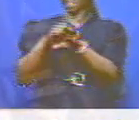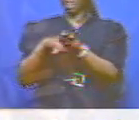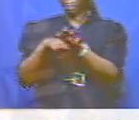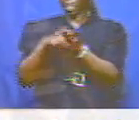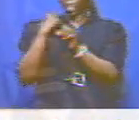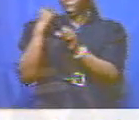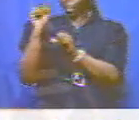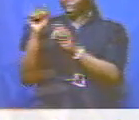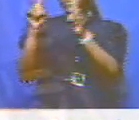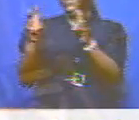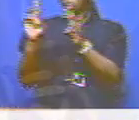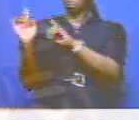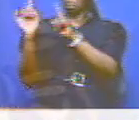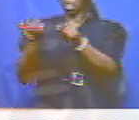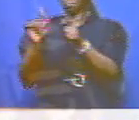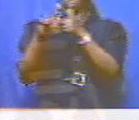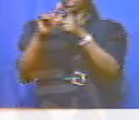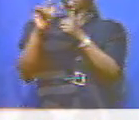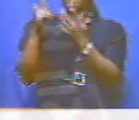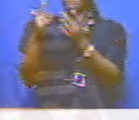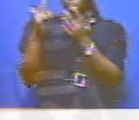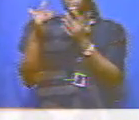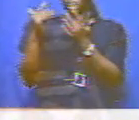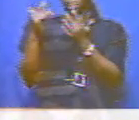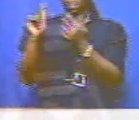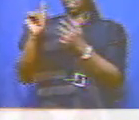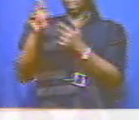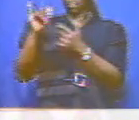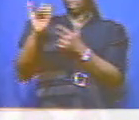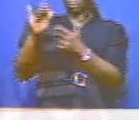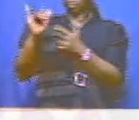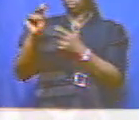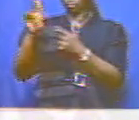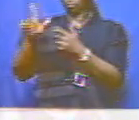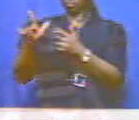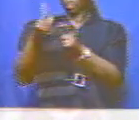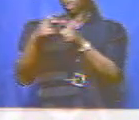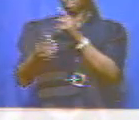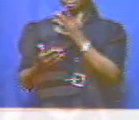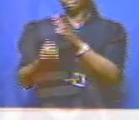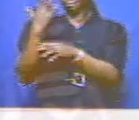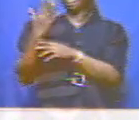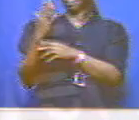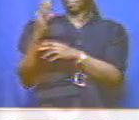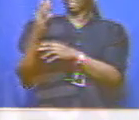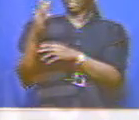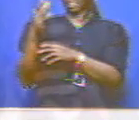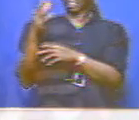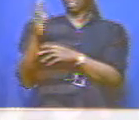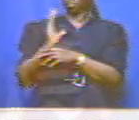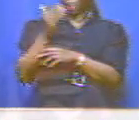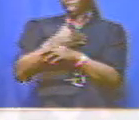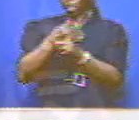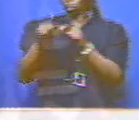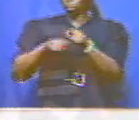When these matters now came before the tribunal, mm-hmm. the tribunal basically formed an intermediate committee to run swimming. Yeah.